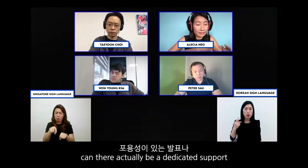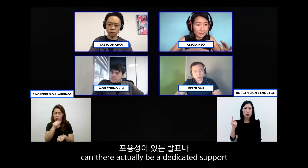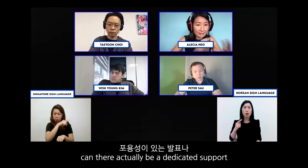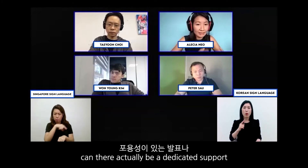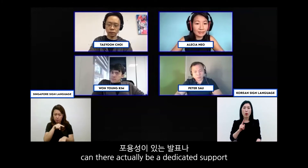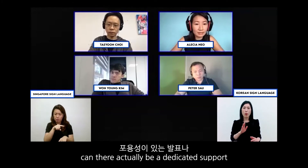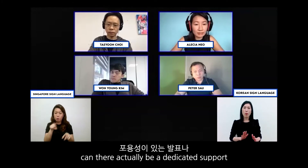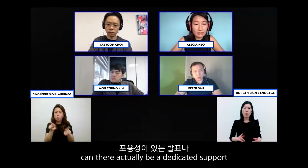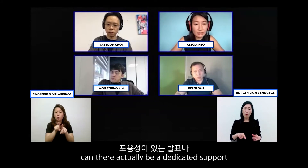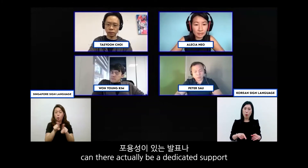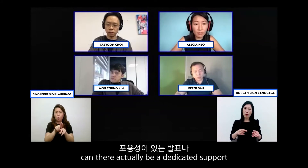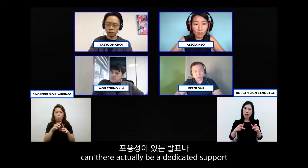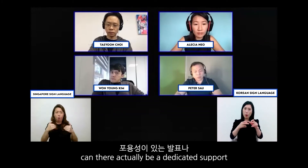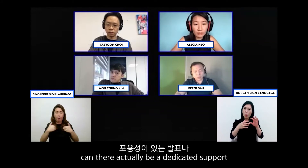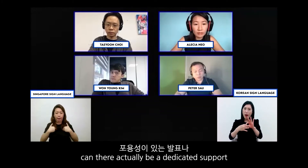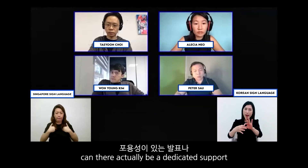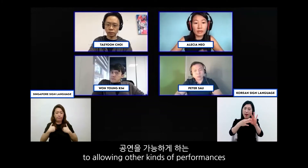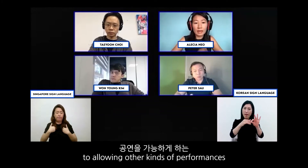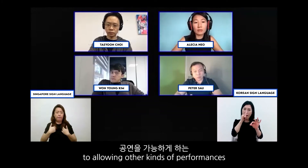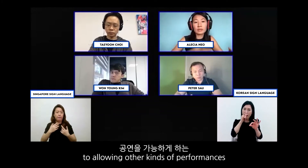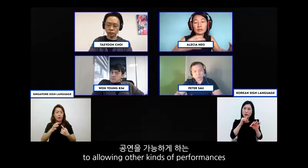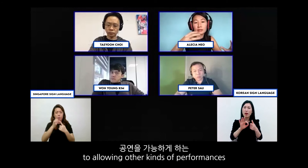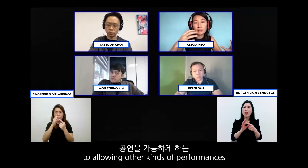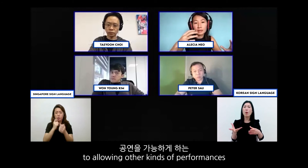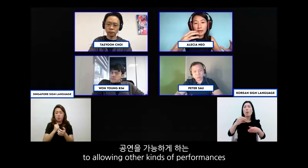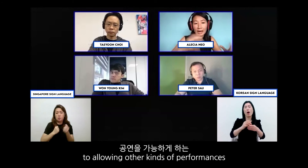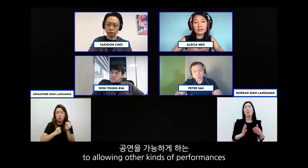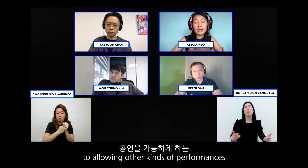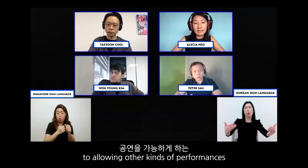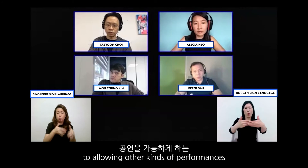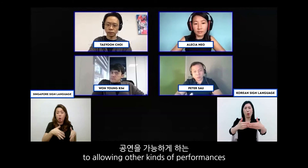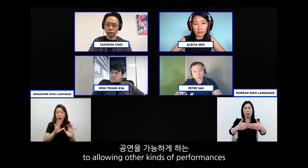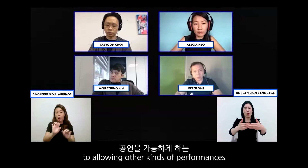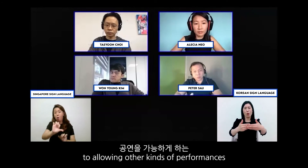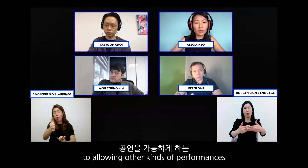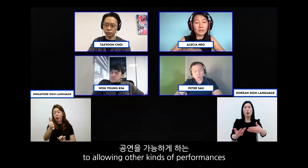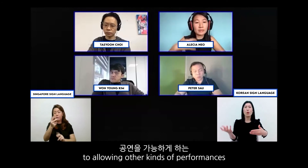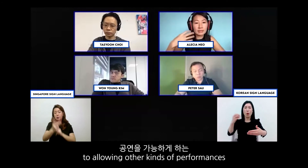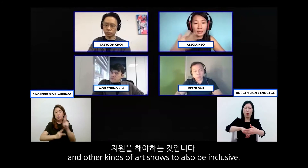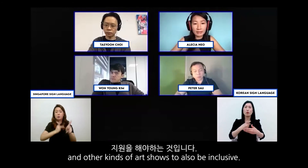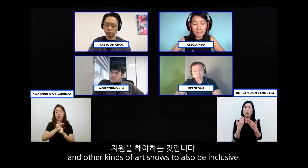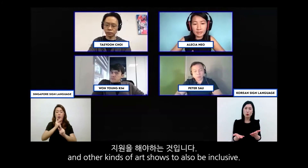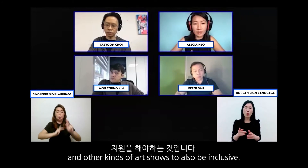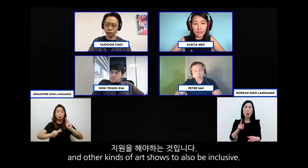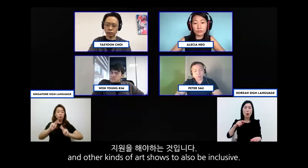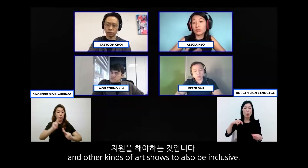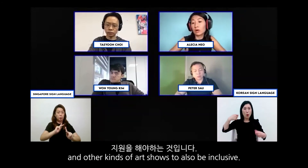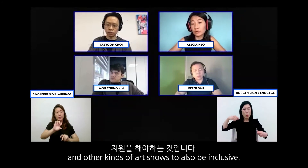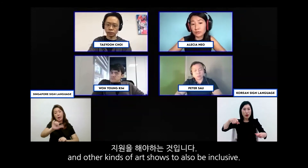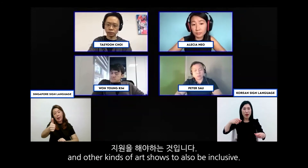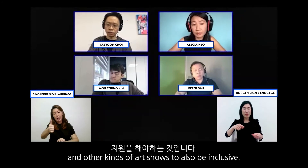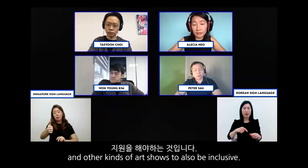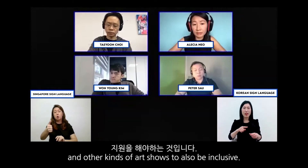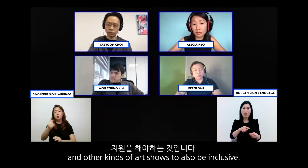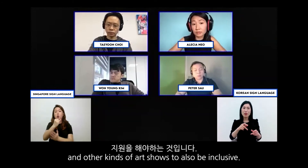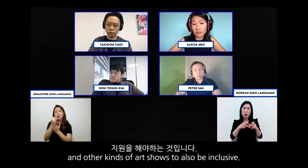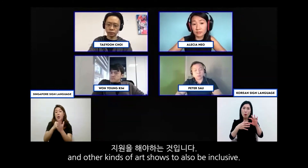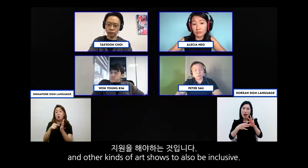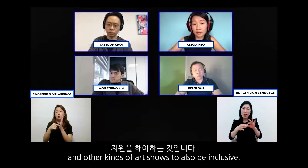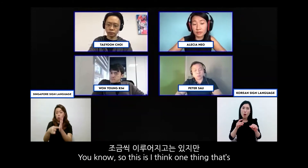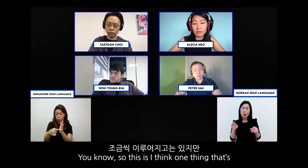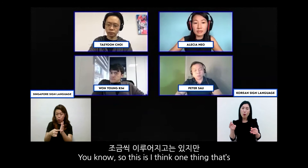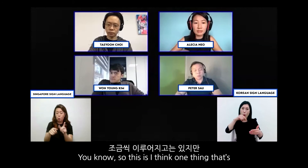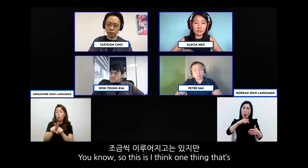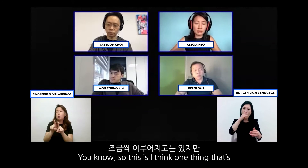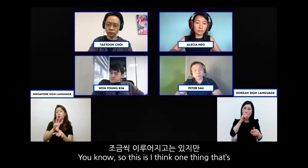a dedicated support to allowing other kinds of performances and other kinds of art shows to also be